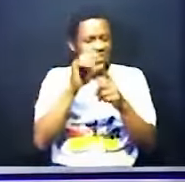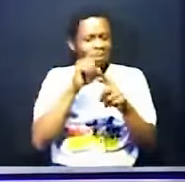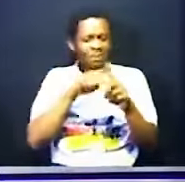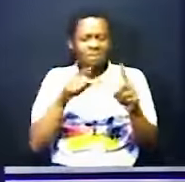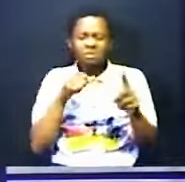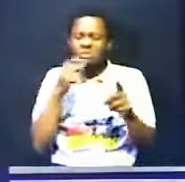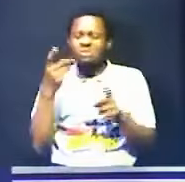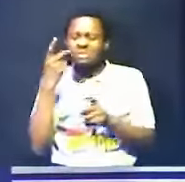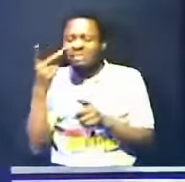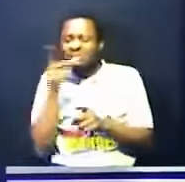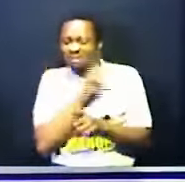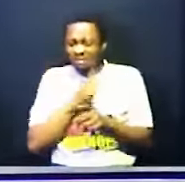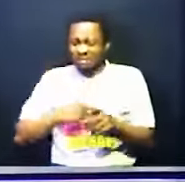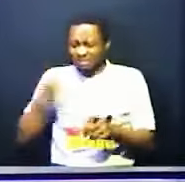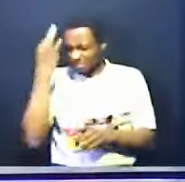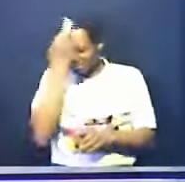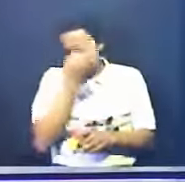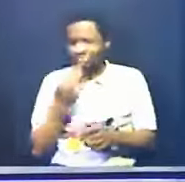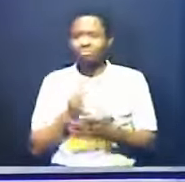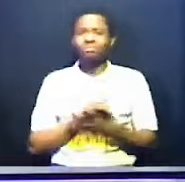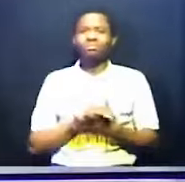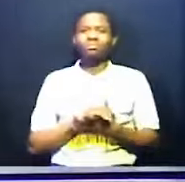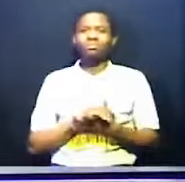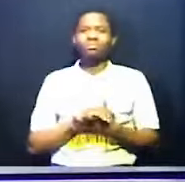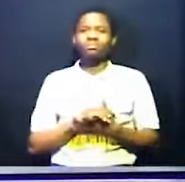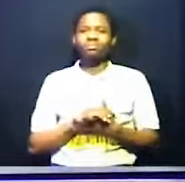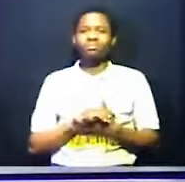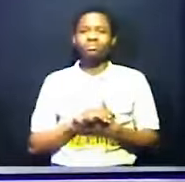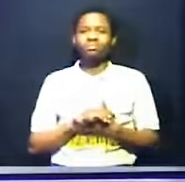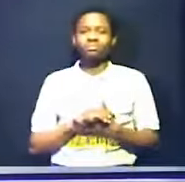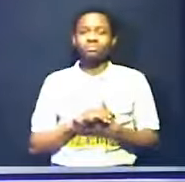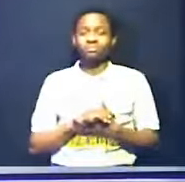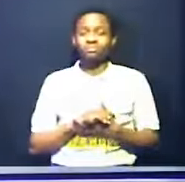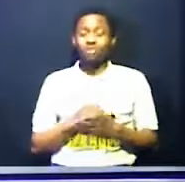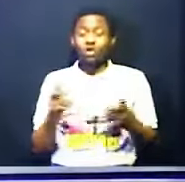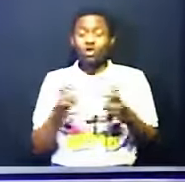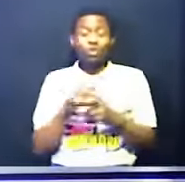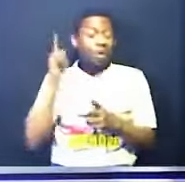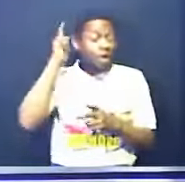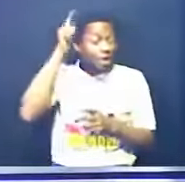He later compelled Joab to take him to the king.